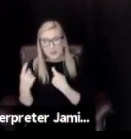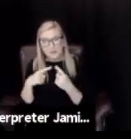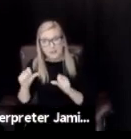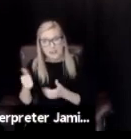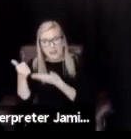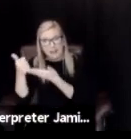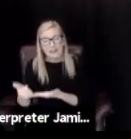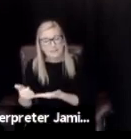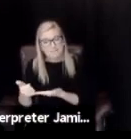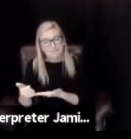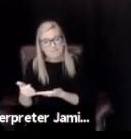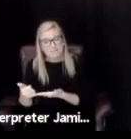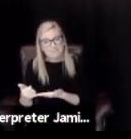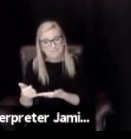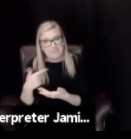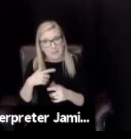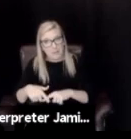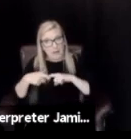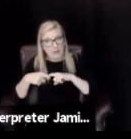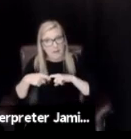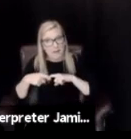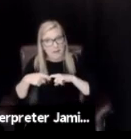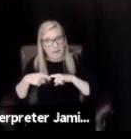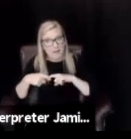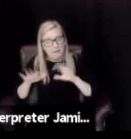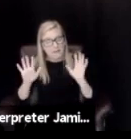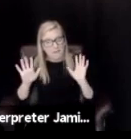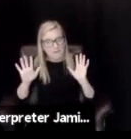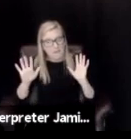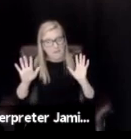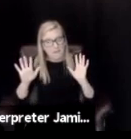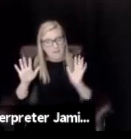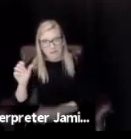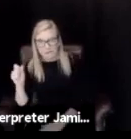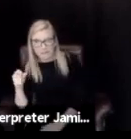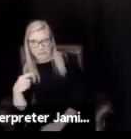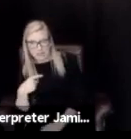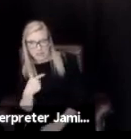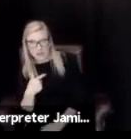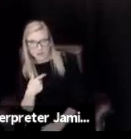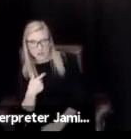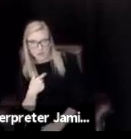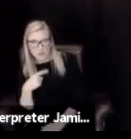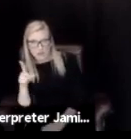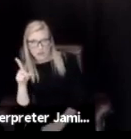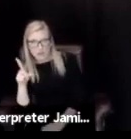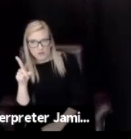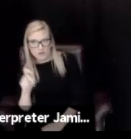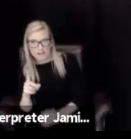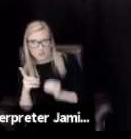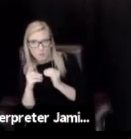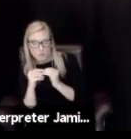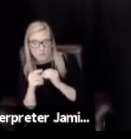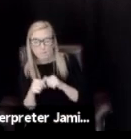with? I'm going to pause. Shelby, any other questions? Yes, I just wanted to elevate maybe 1 or 2 more because of the time. So I